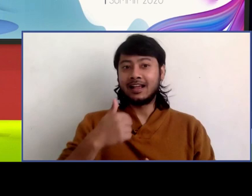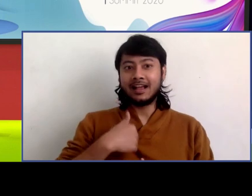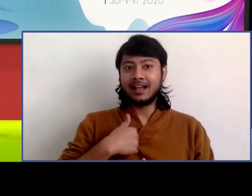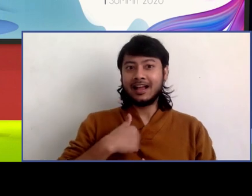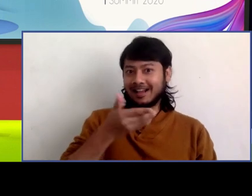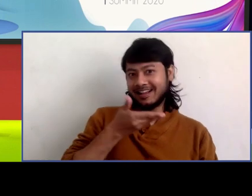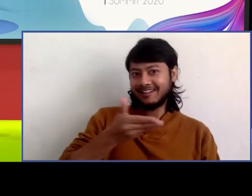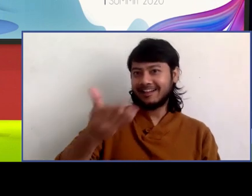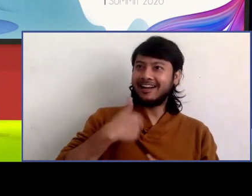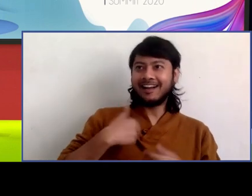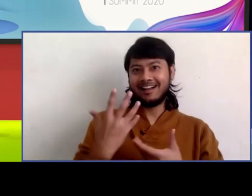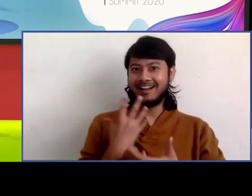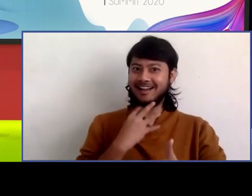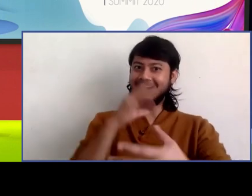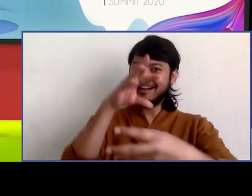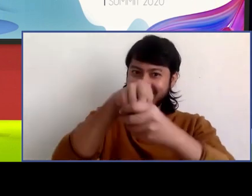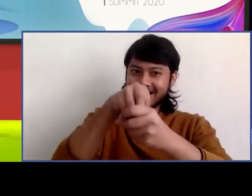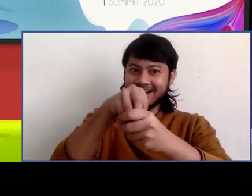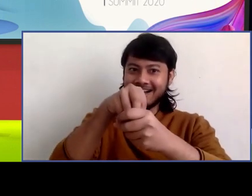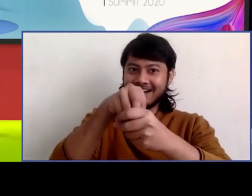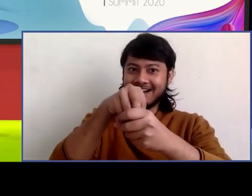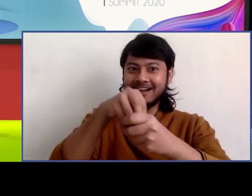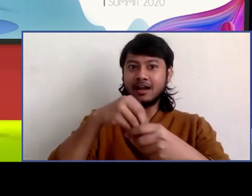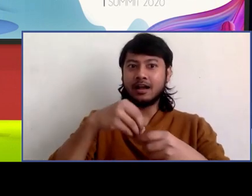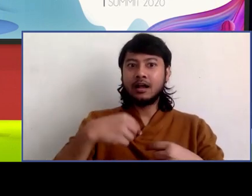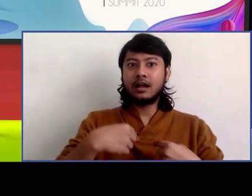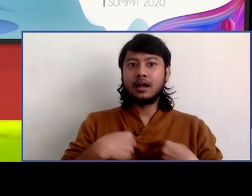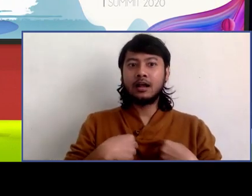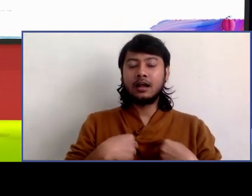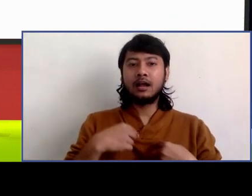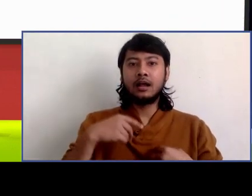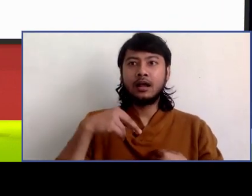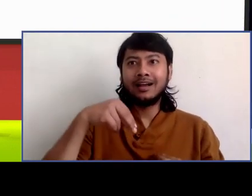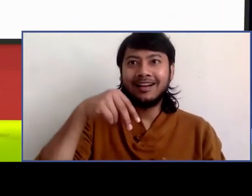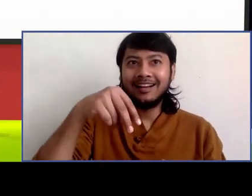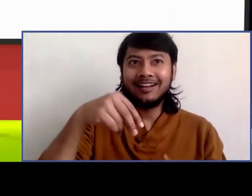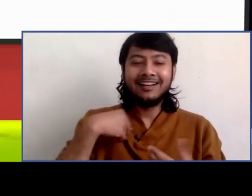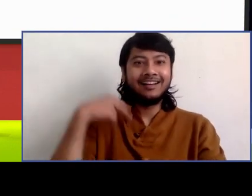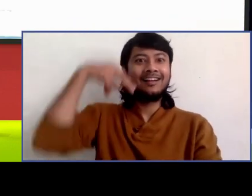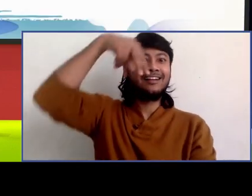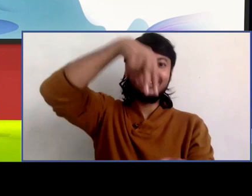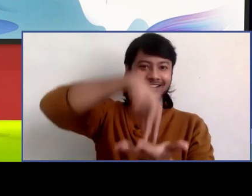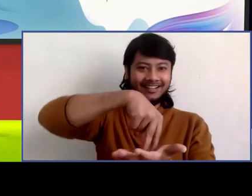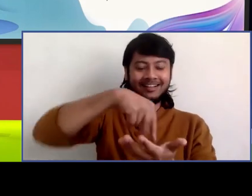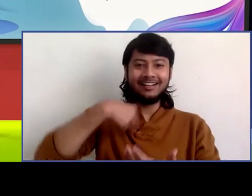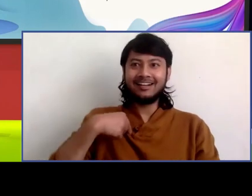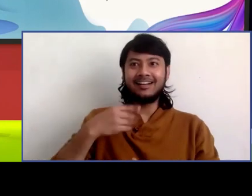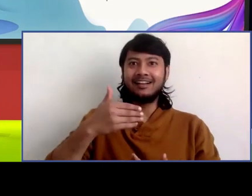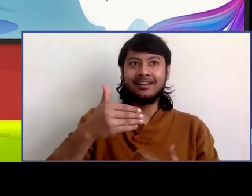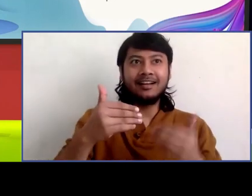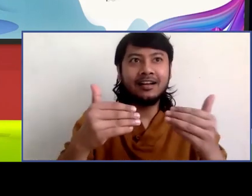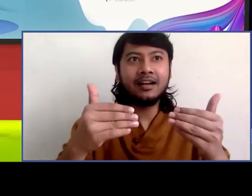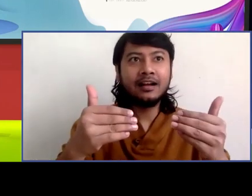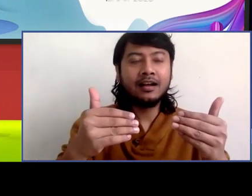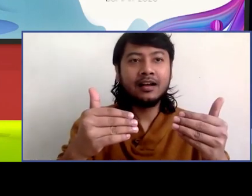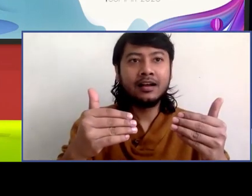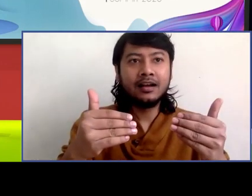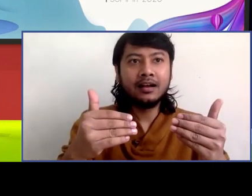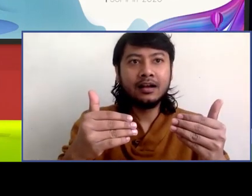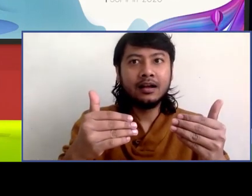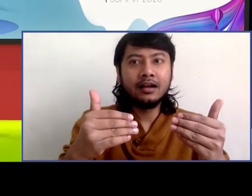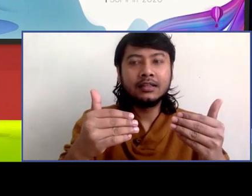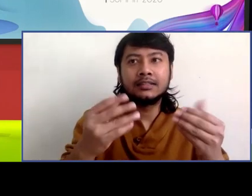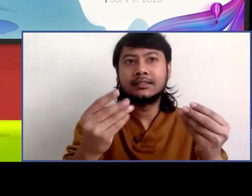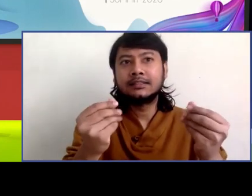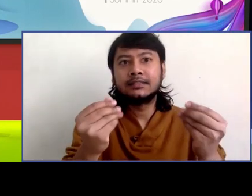stage multiple times, I just used to go and when I was starting my speech or starting to tell the news of the